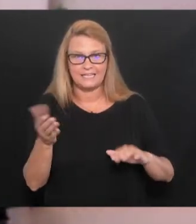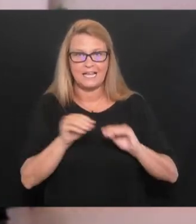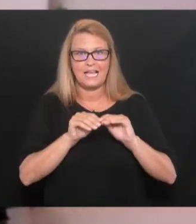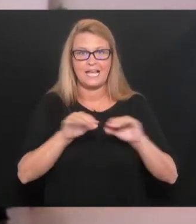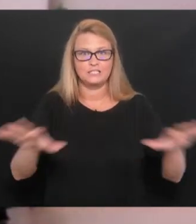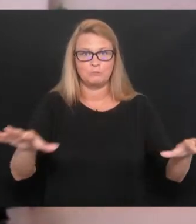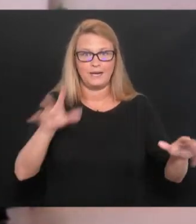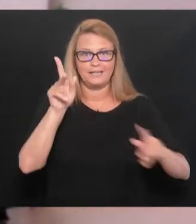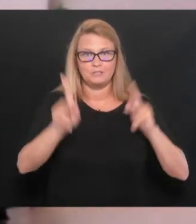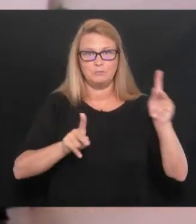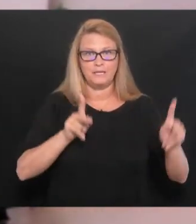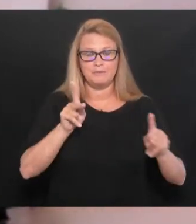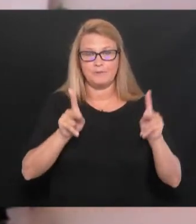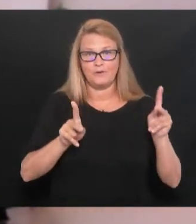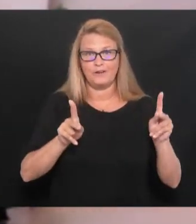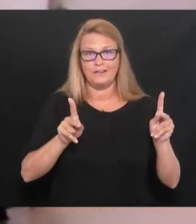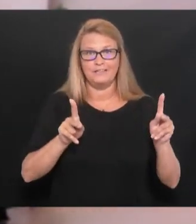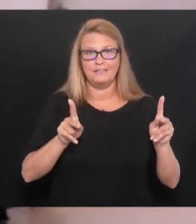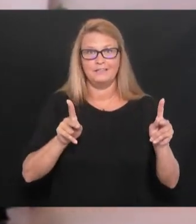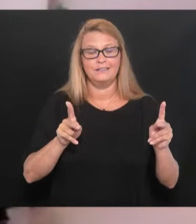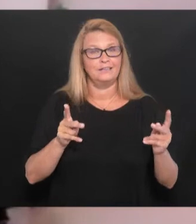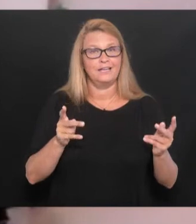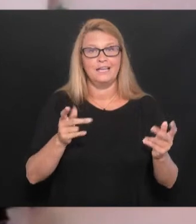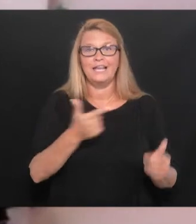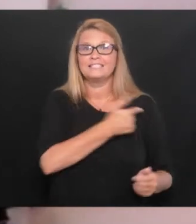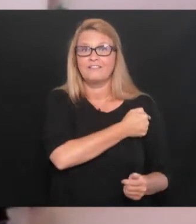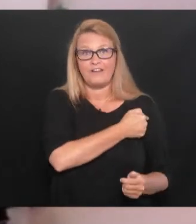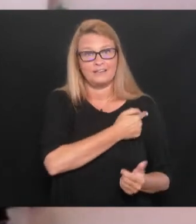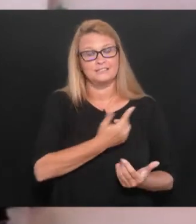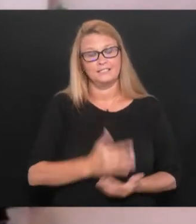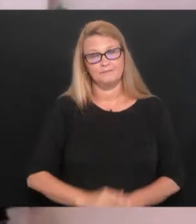who can, of anything we have in our armamentarium.